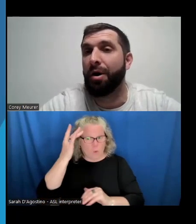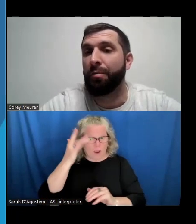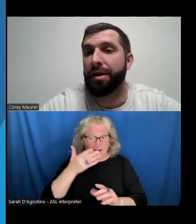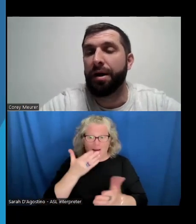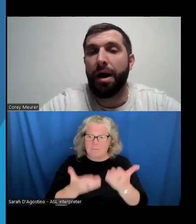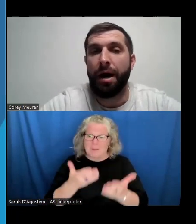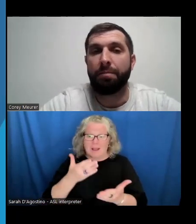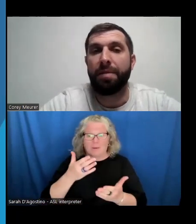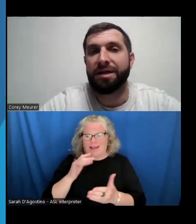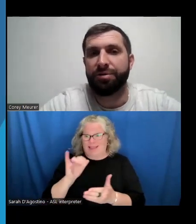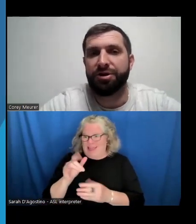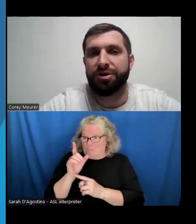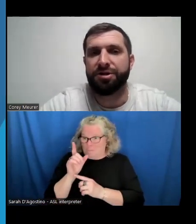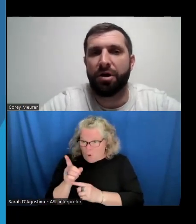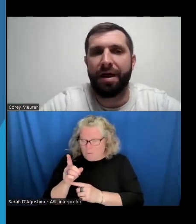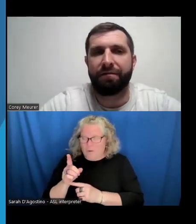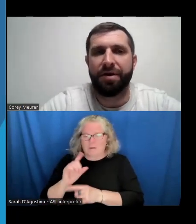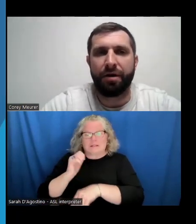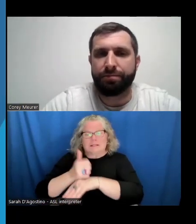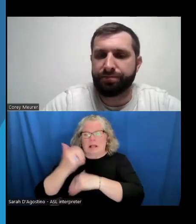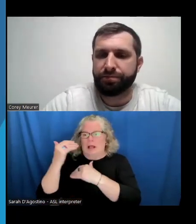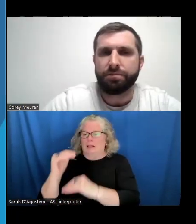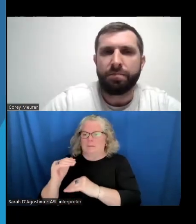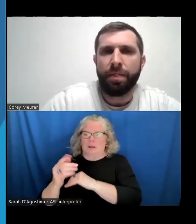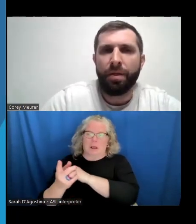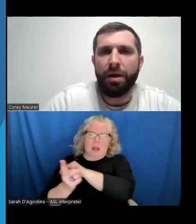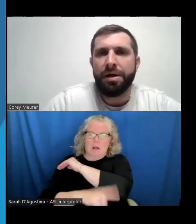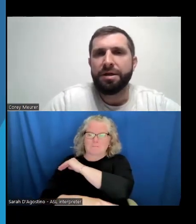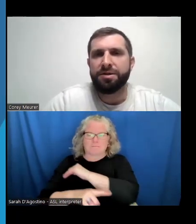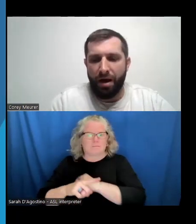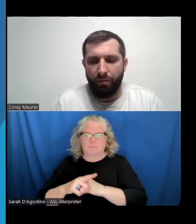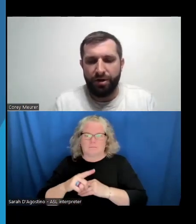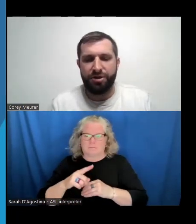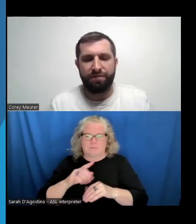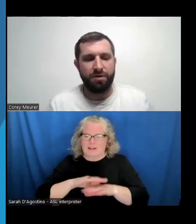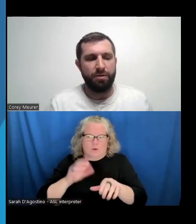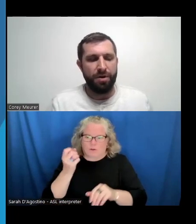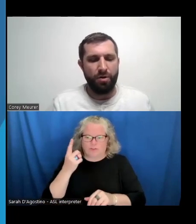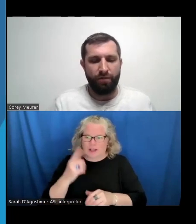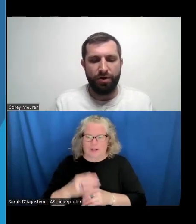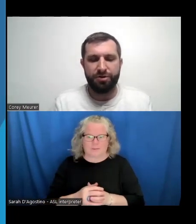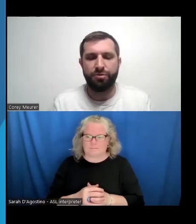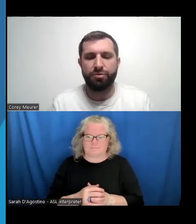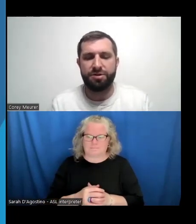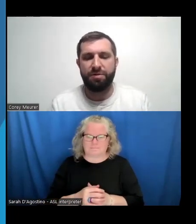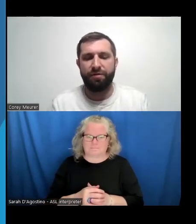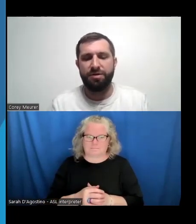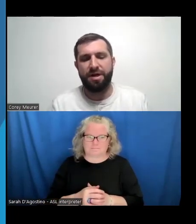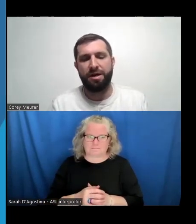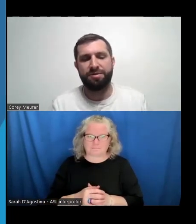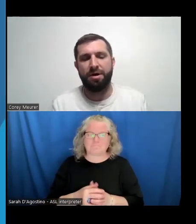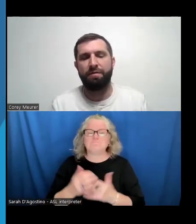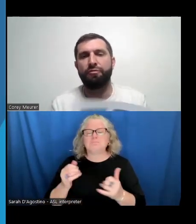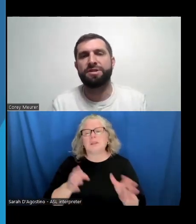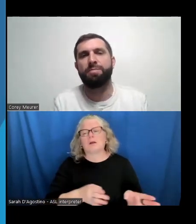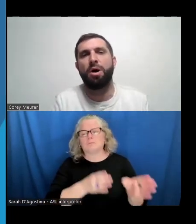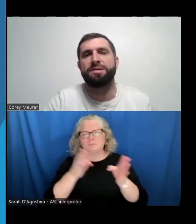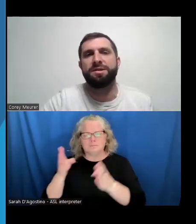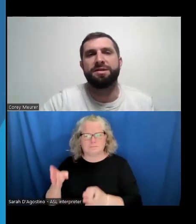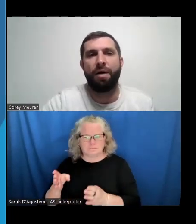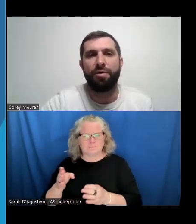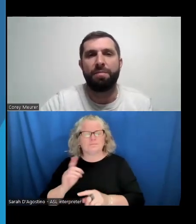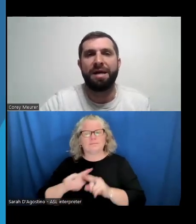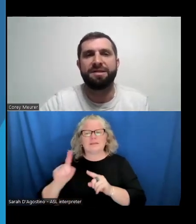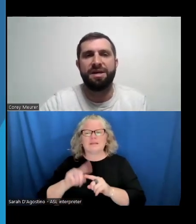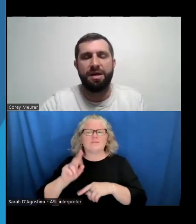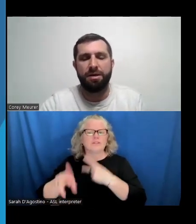limit in the moment, as we just saw in that video. So now I want to shift a little bit over to some different types of